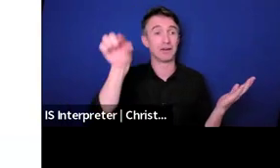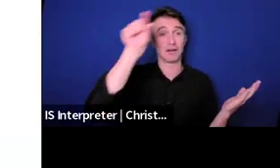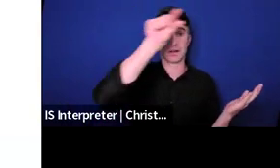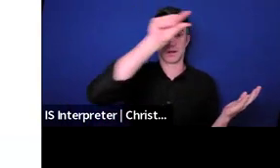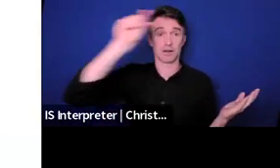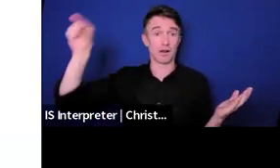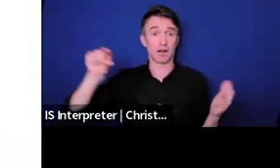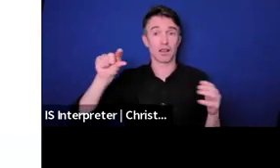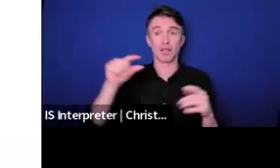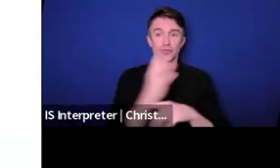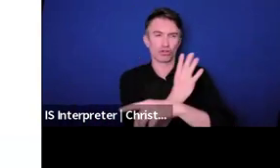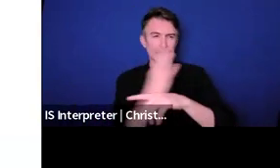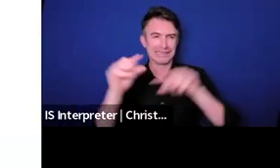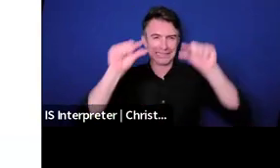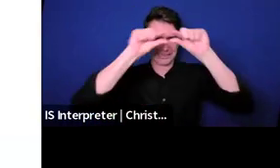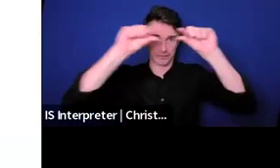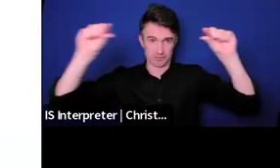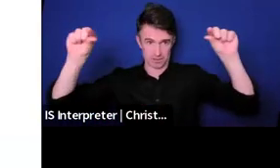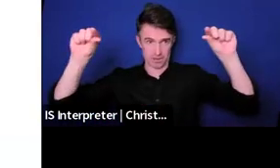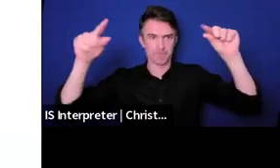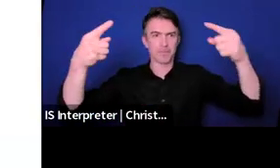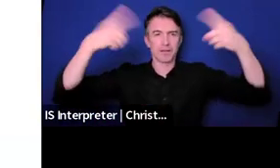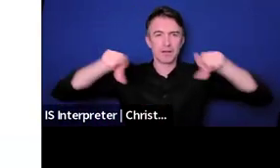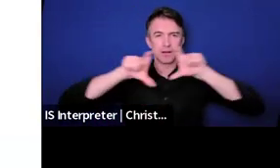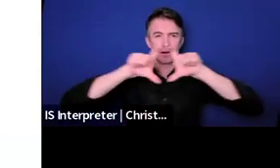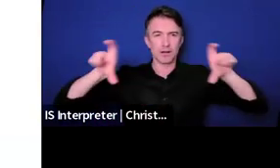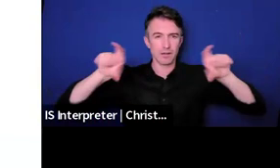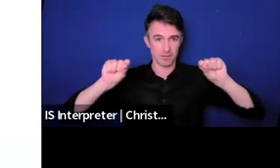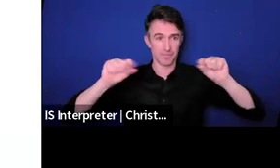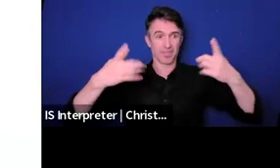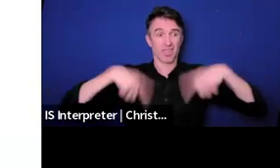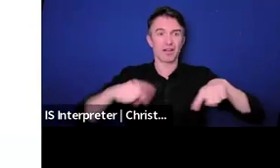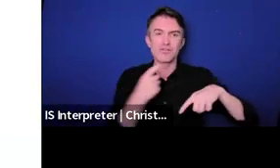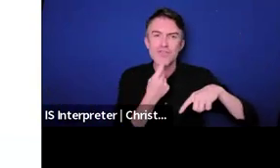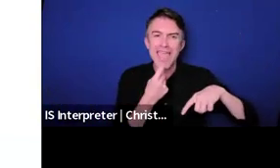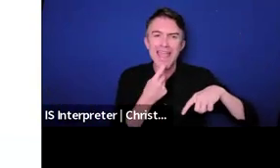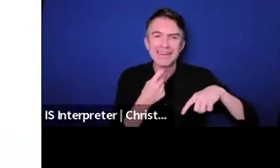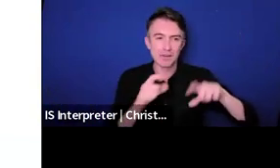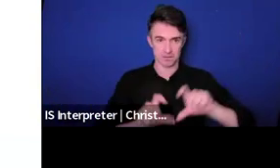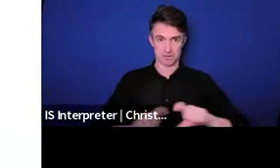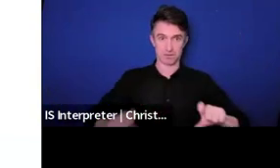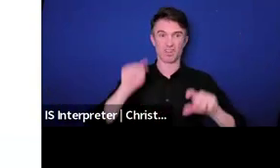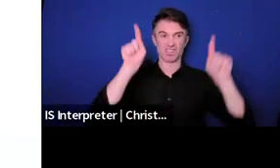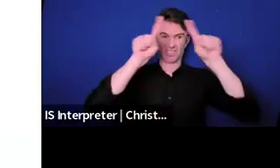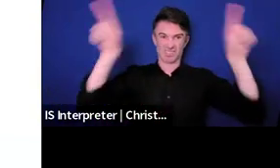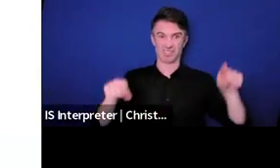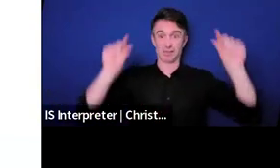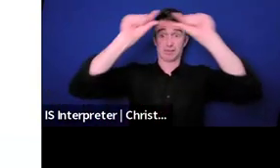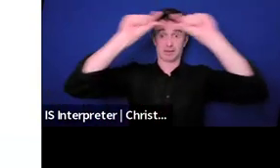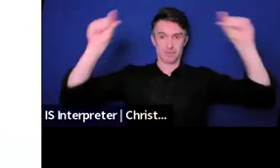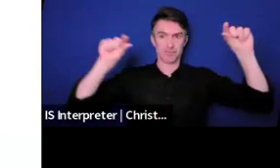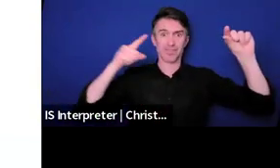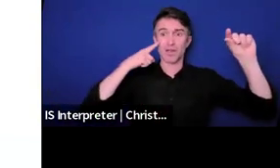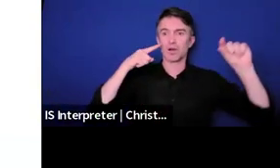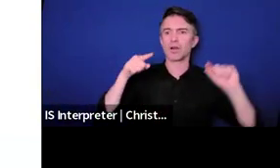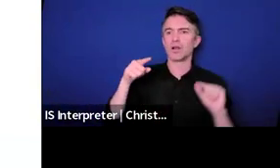actors that we described in the previous slide, and then thinking about it from a life course approach, right, in the context